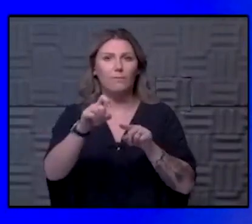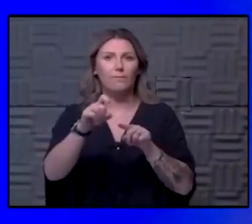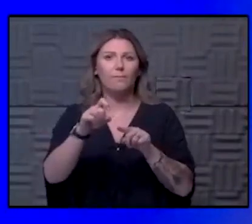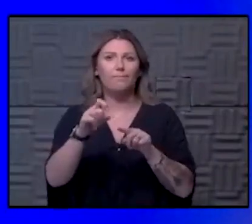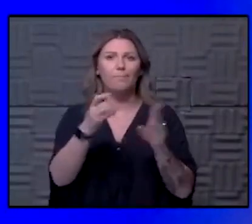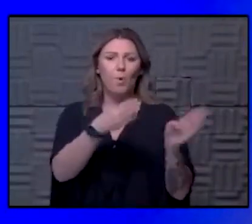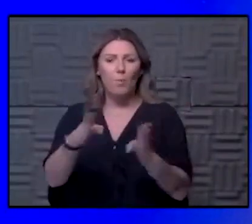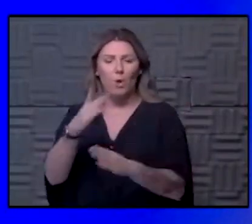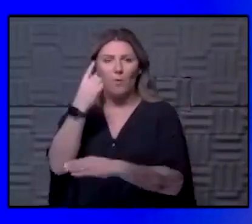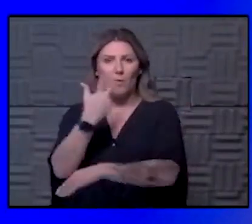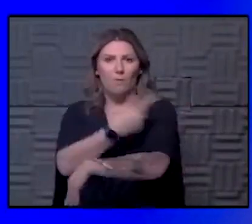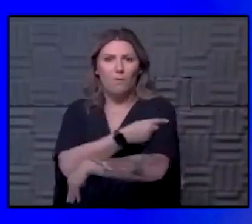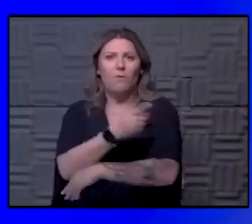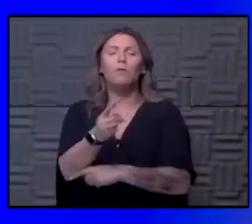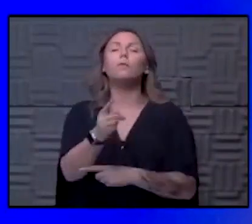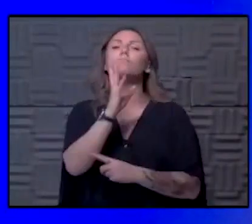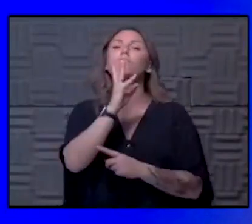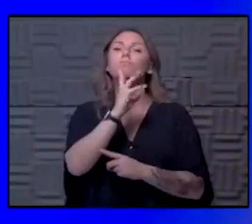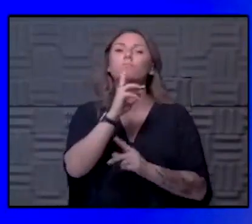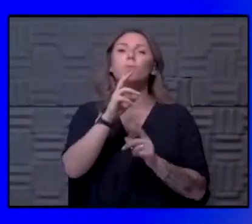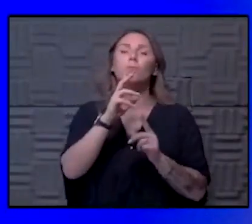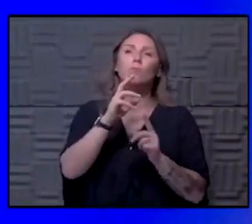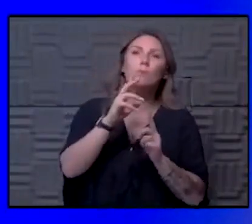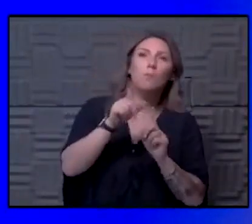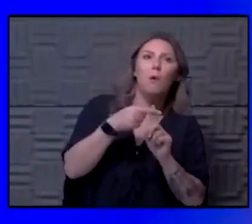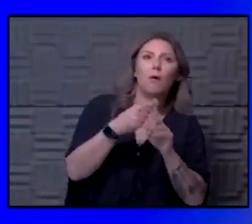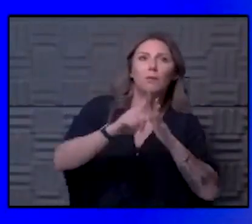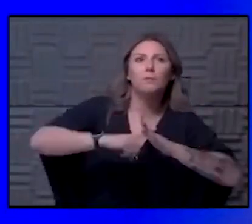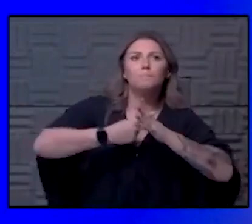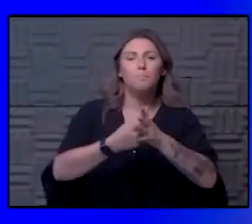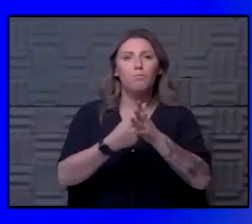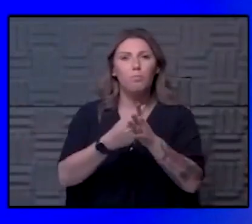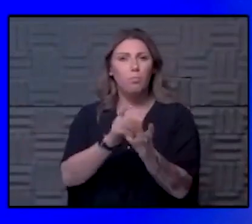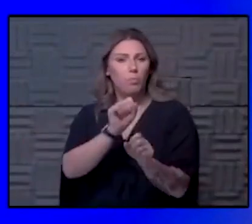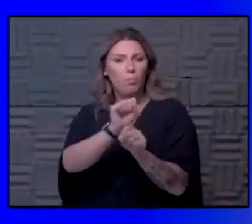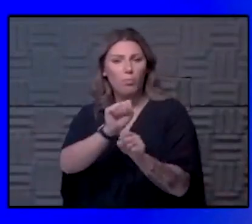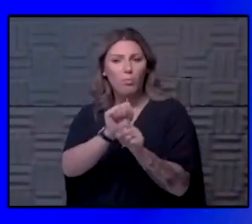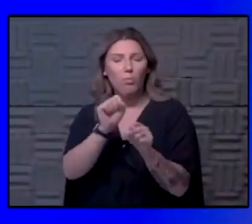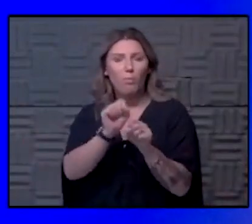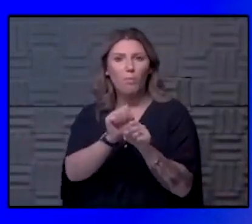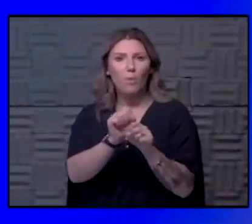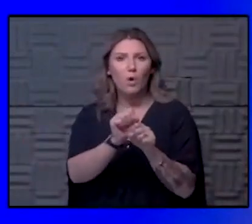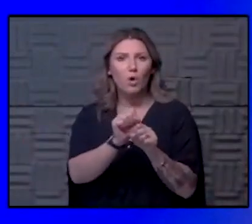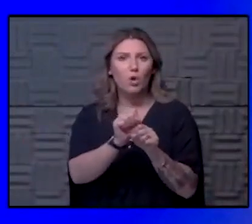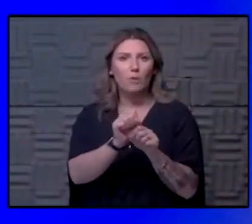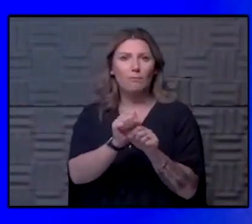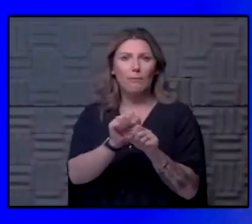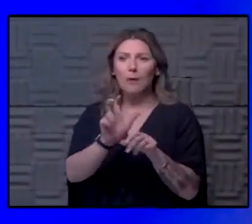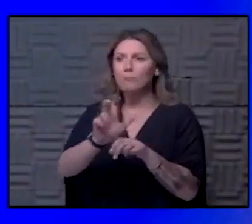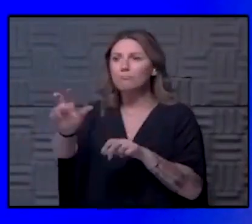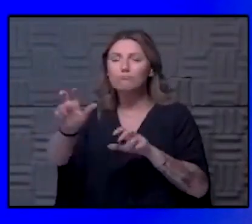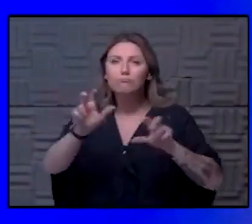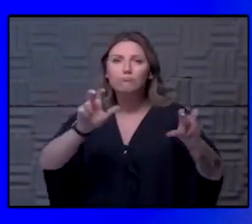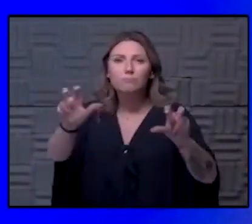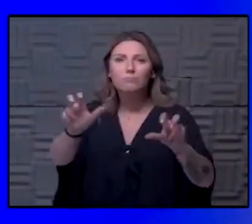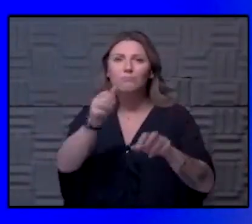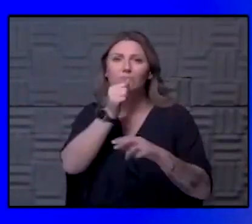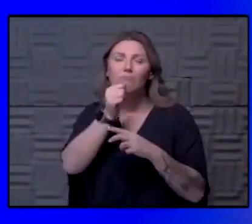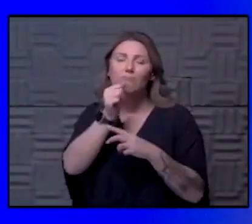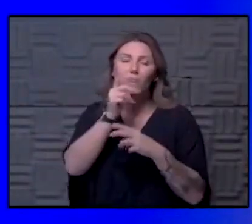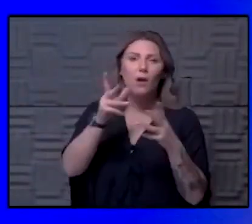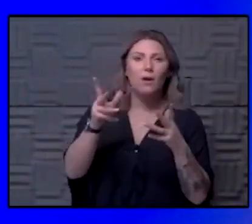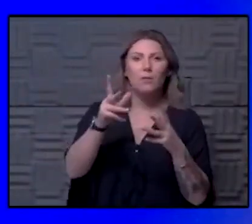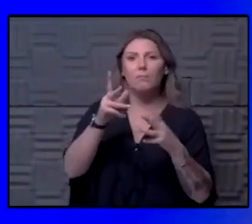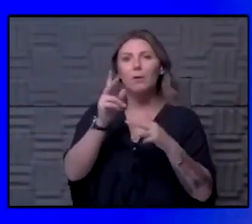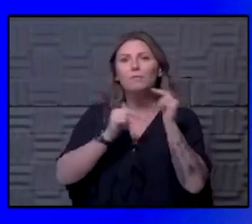was talk now about starting to work on getting the allocations to the private facilities, whether that's the health systems or